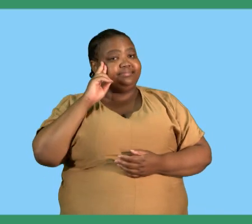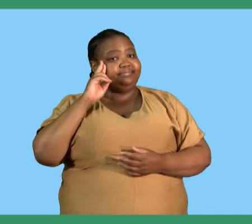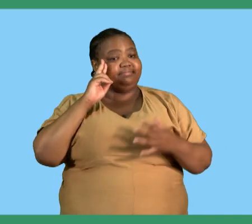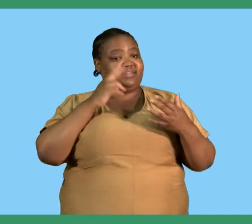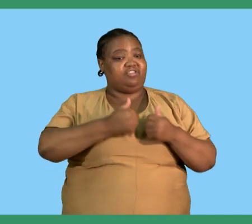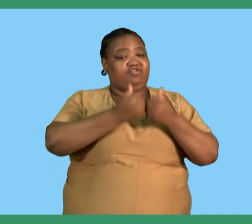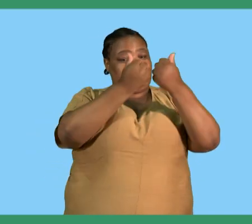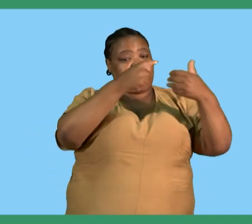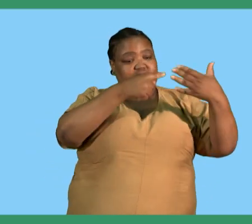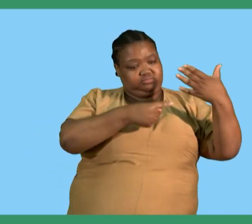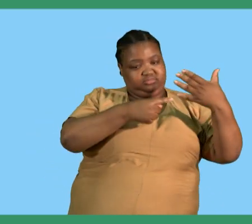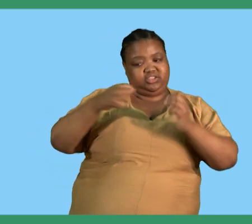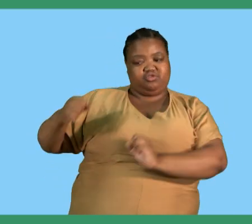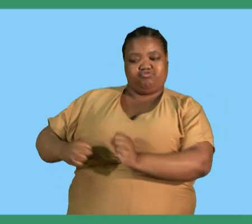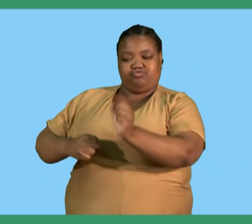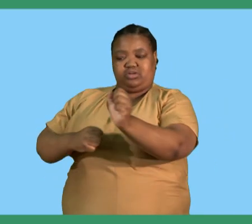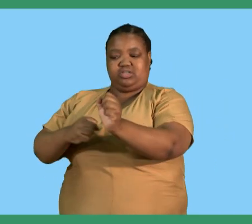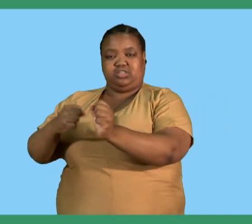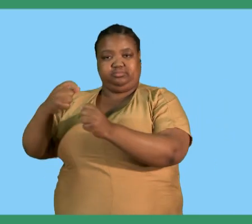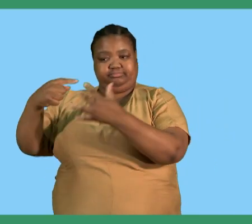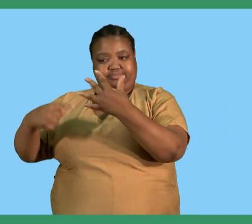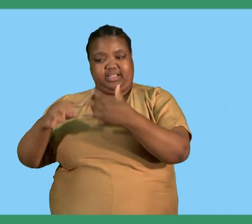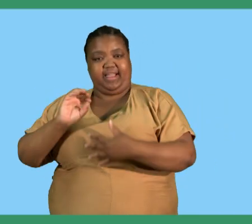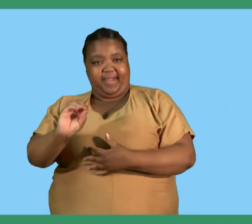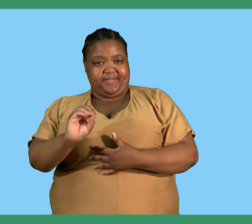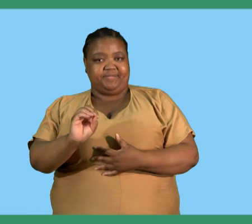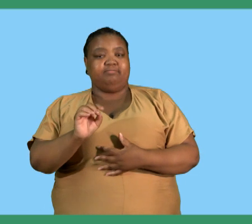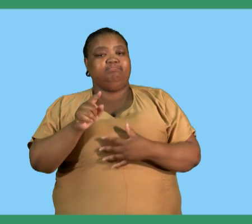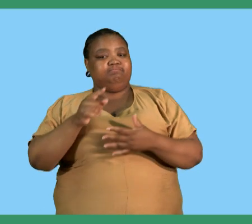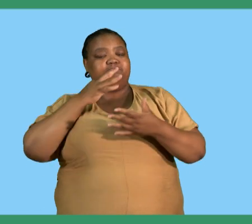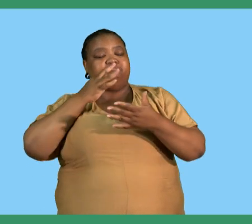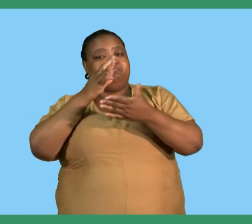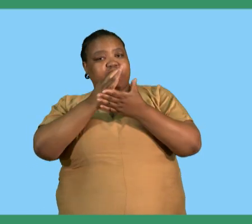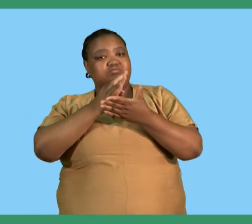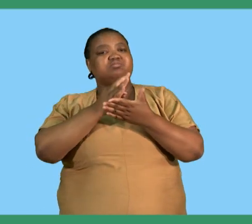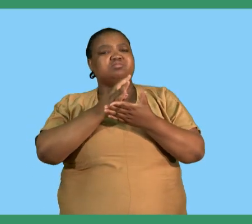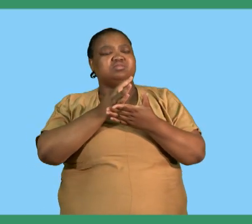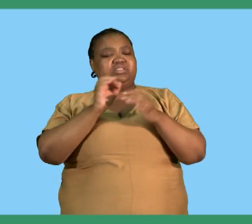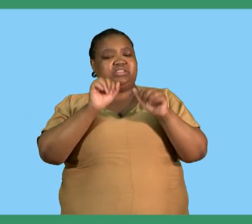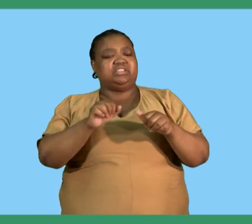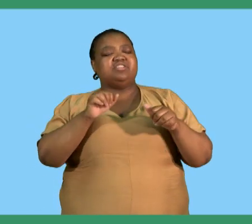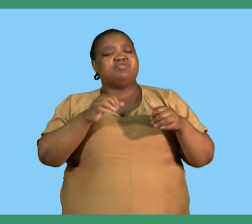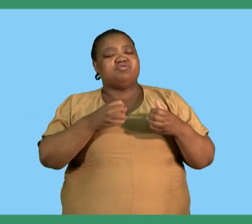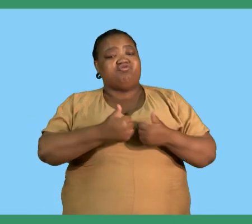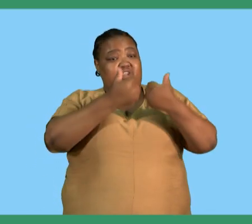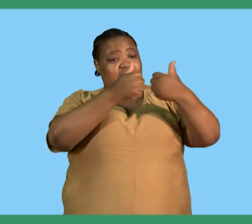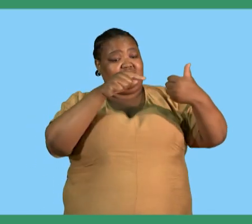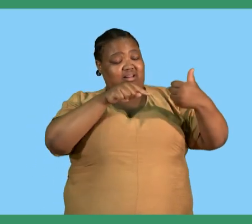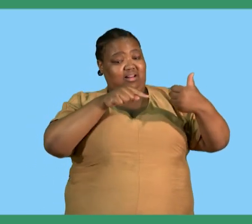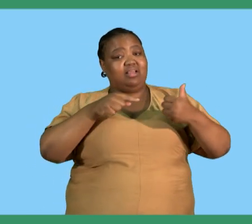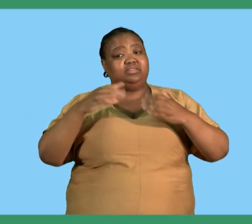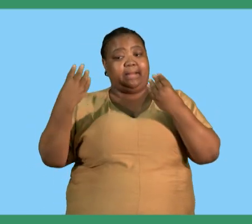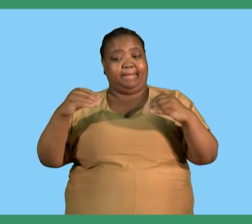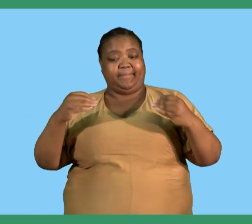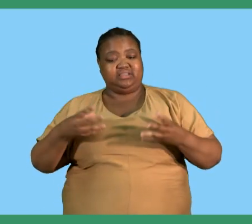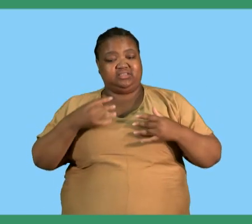there's a what? There is a strategy. So you should be able to recommend or suggest ways in which businesses could